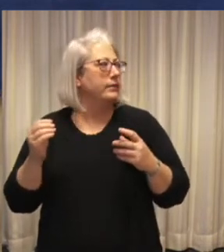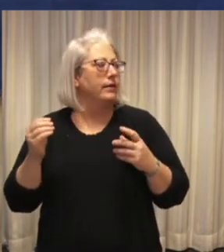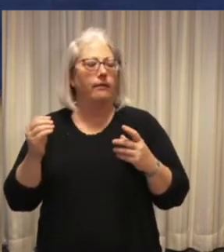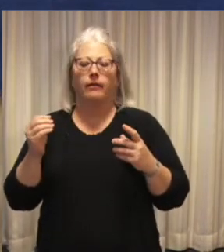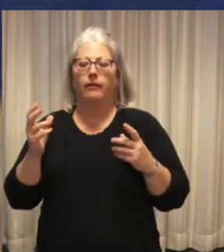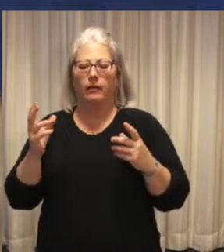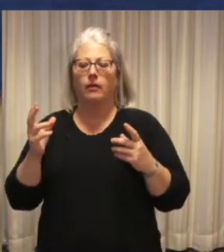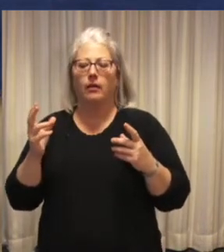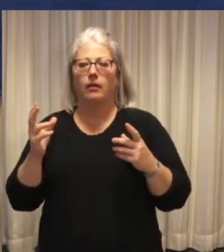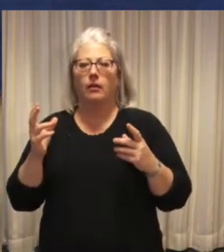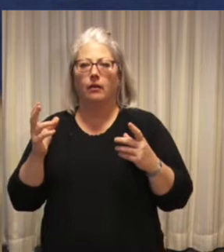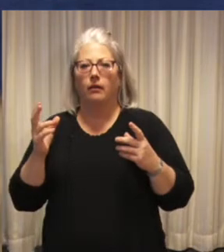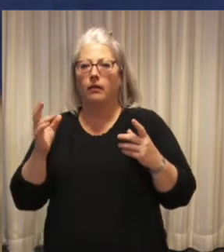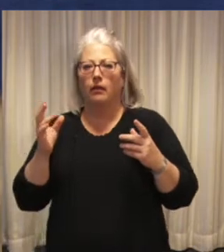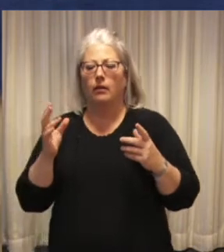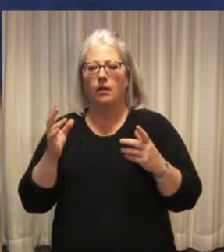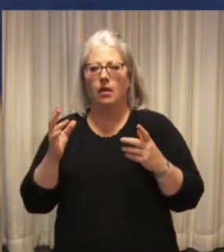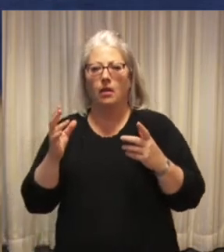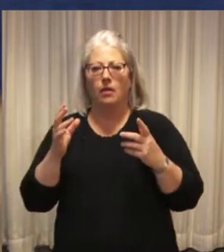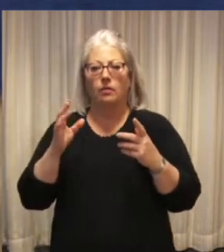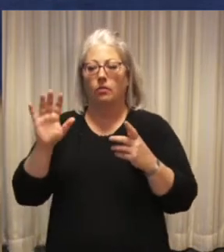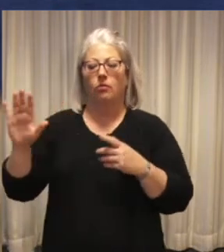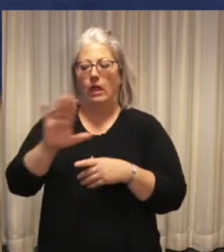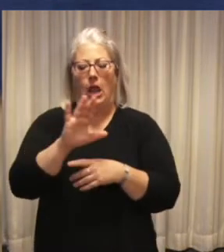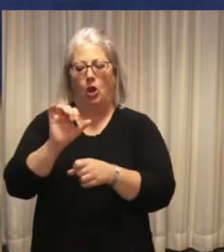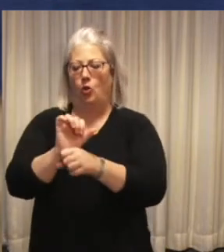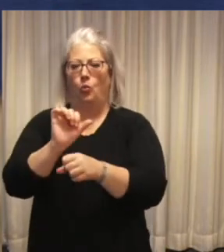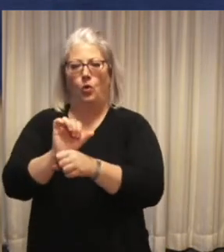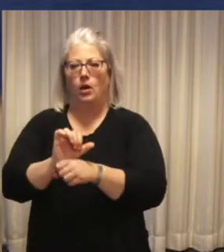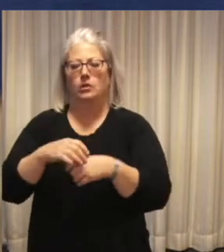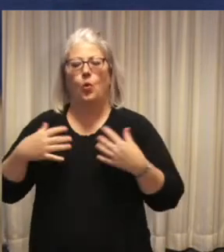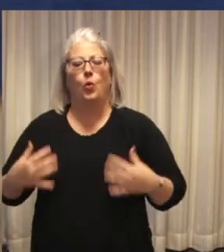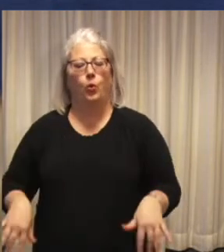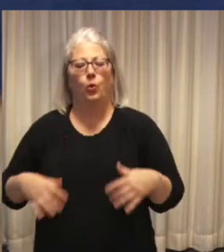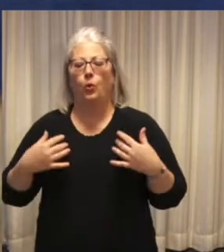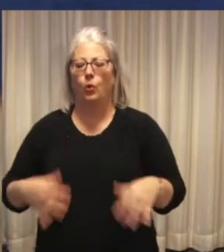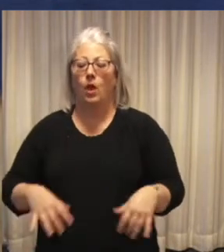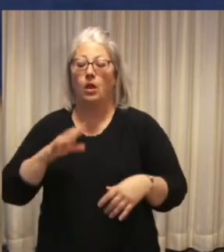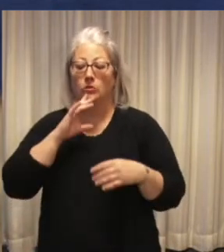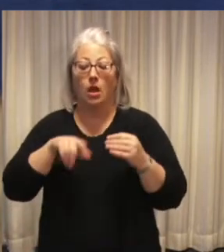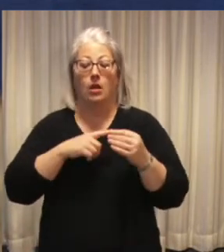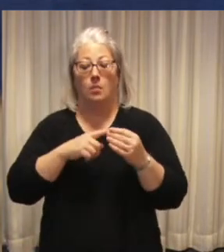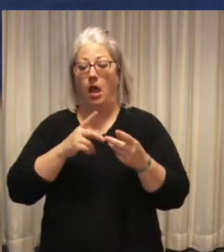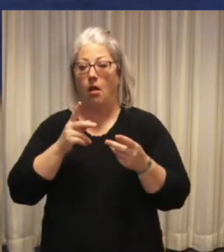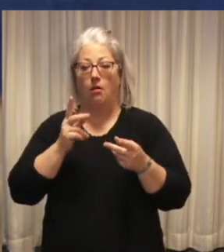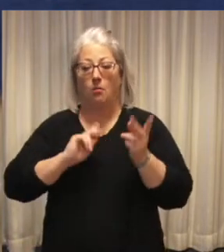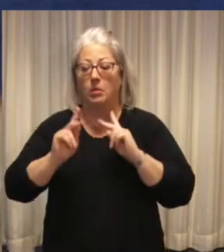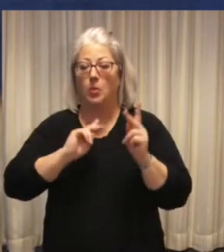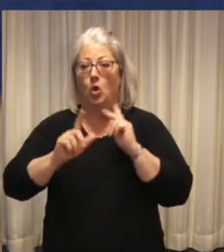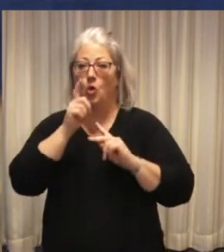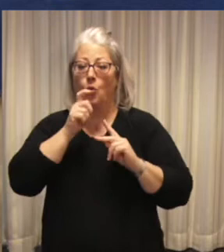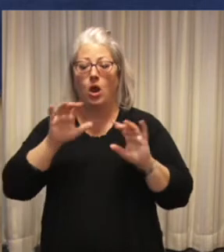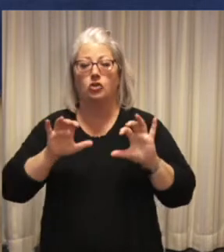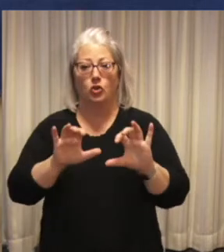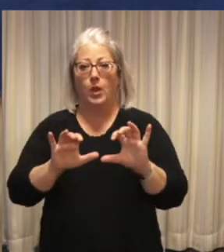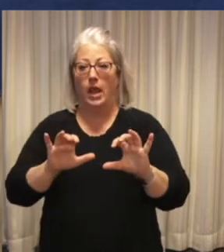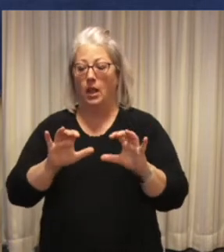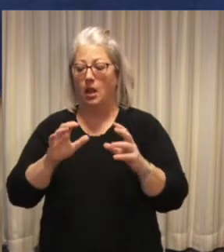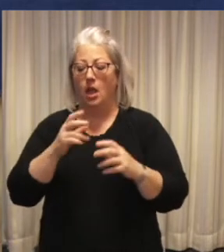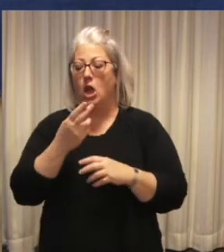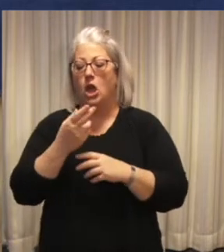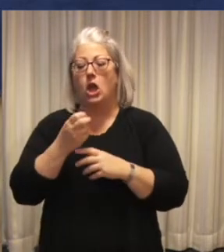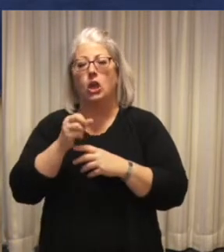some more to come, so that's great. And their work has been, you know, we talk a lot about, you know, people who are heroes, and they're doing heroic work also yeah. out there, you